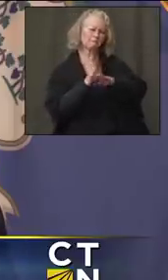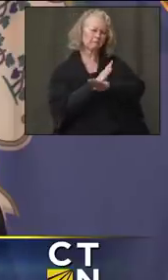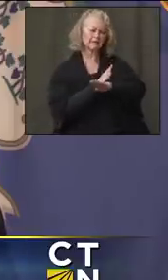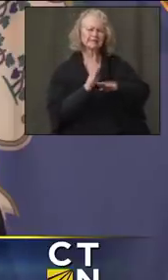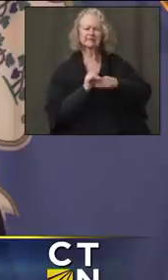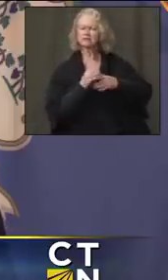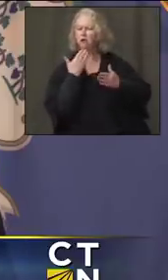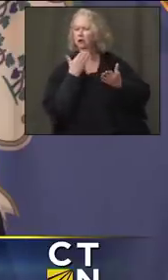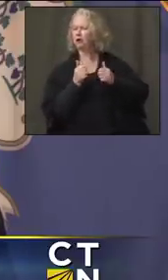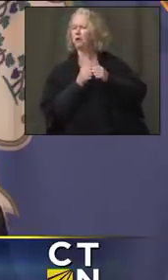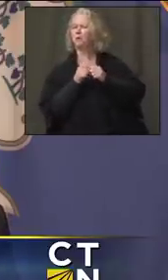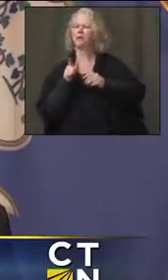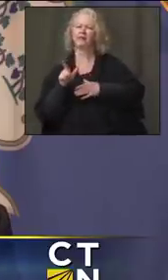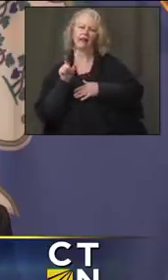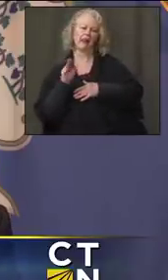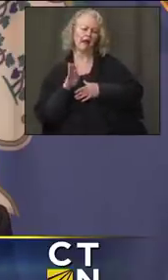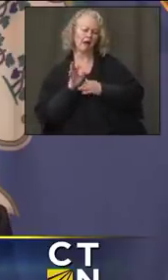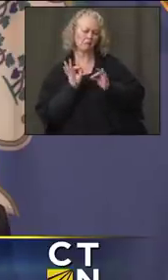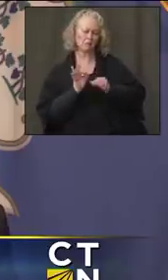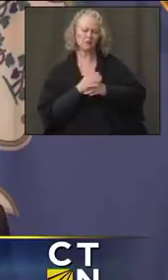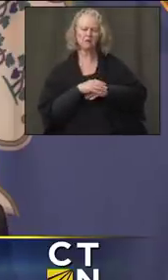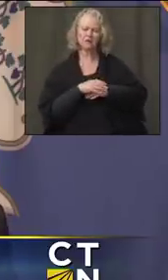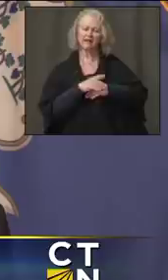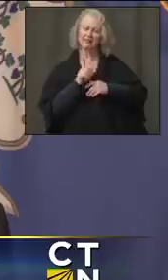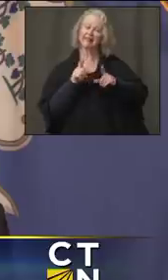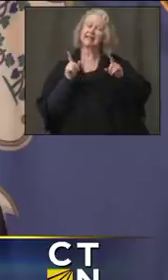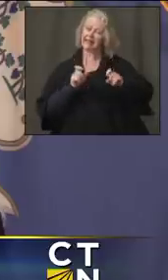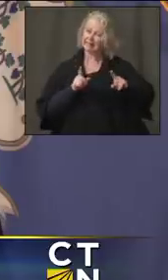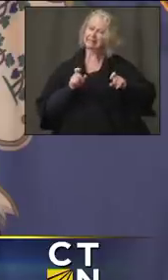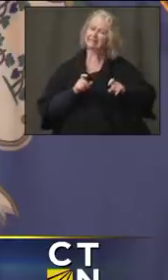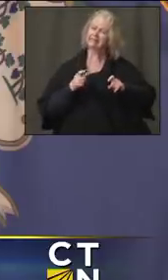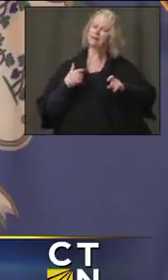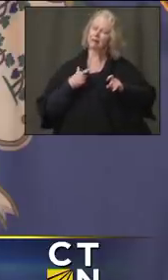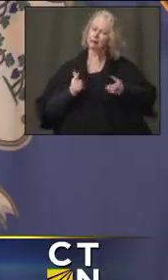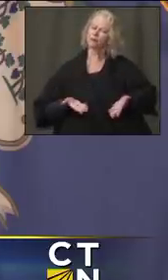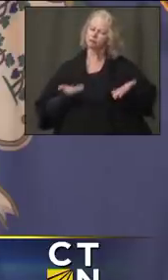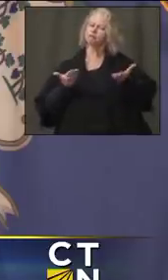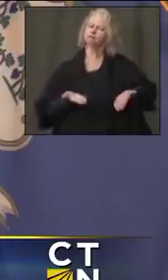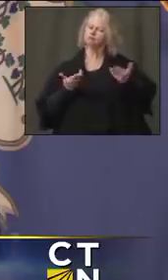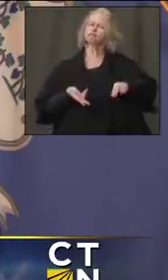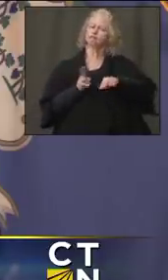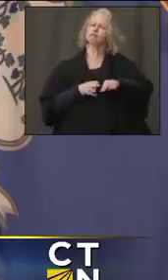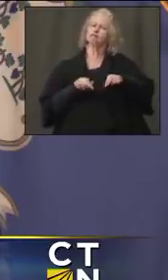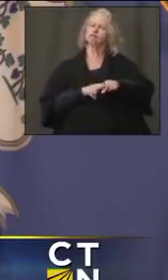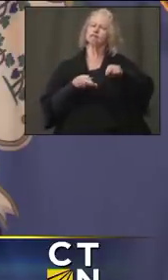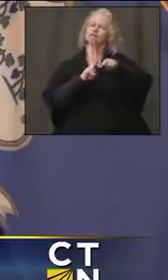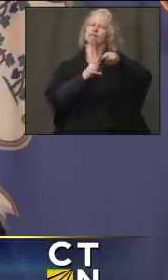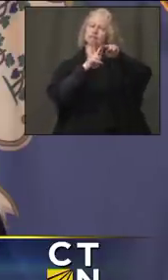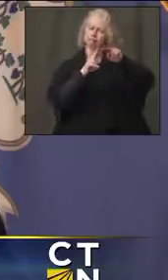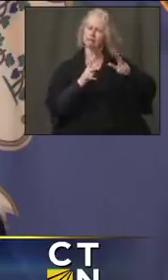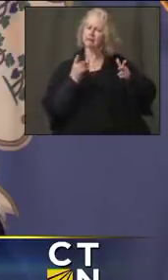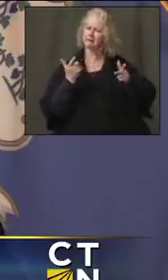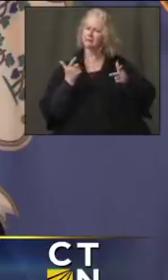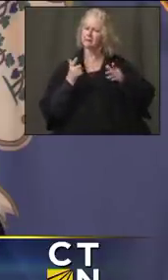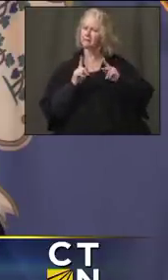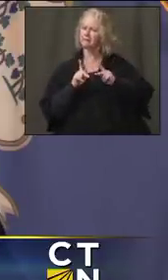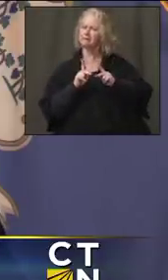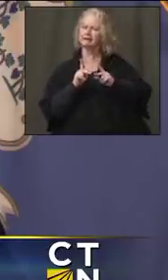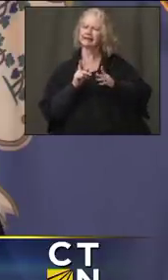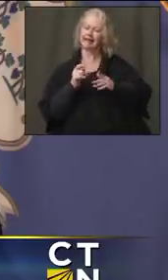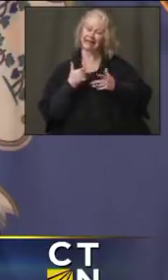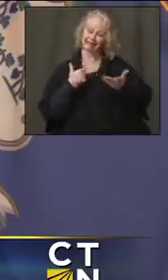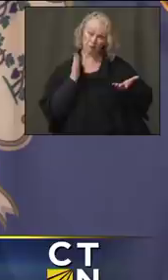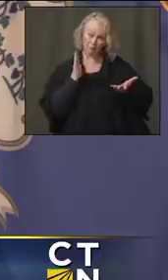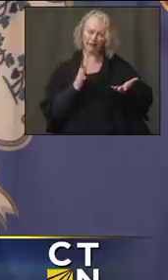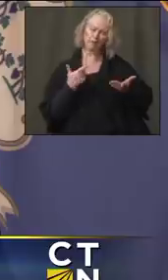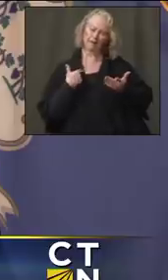When it comes to the testing, I feel like we're going to get the capacity up there. Whether I make sure that everybody is actually getting tested, that's something we're going to have